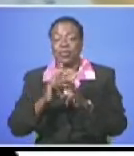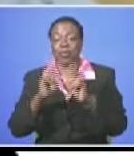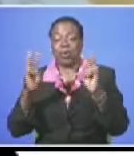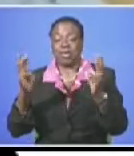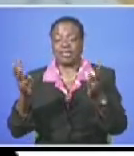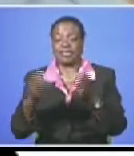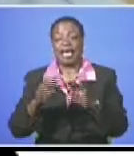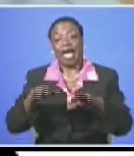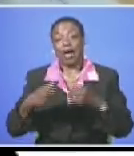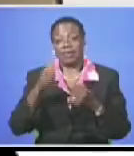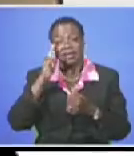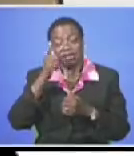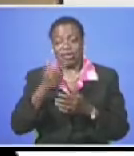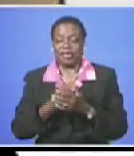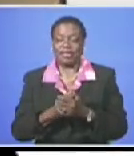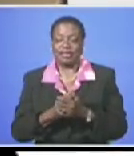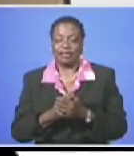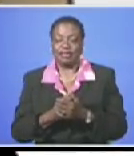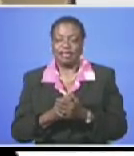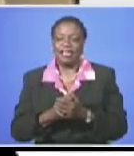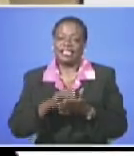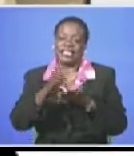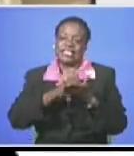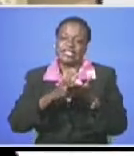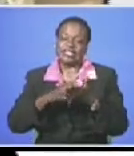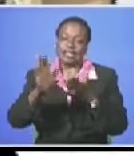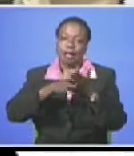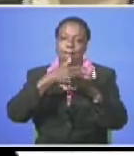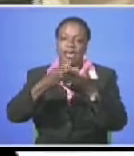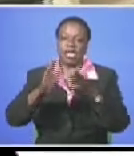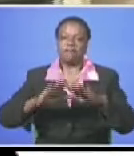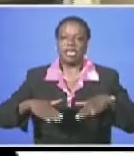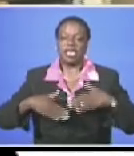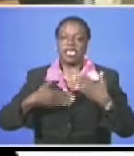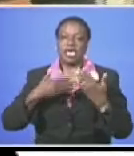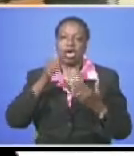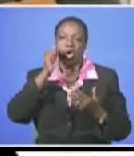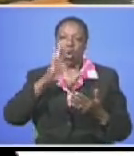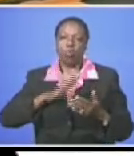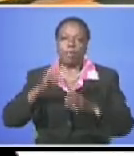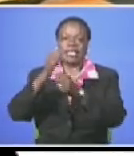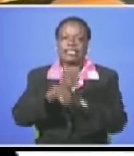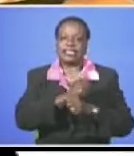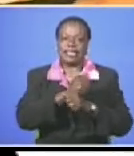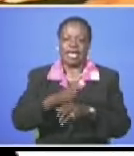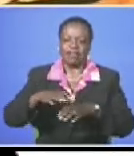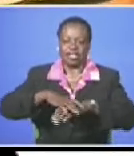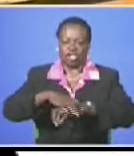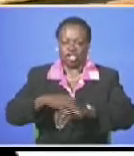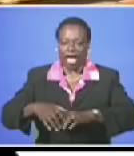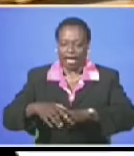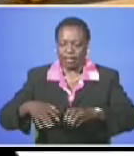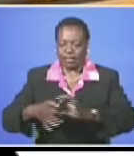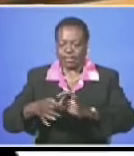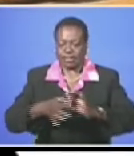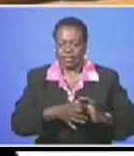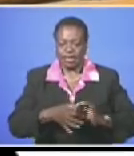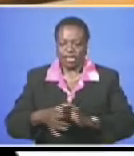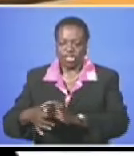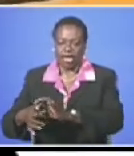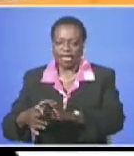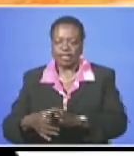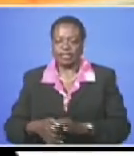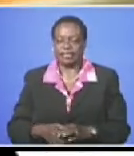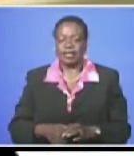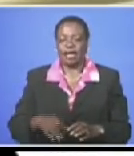look? You know, is it going to be a distraction? There's a detailed painting of a young female slave in shackles and a male wearing a screw mask, neck, collar on